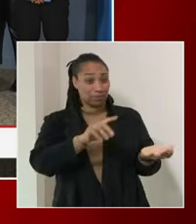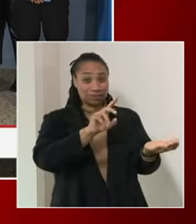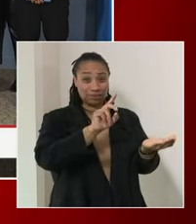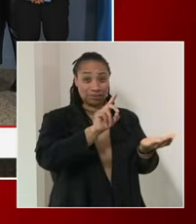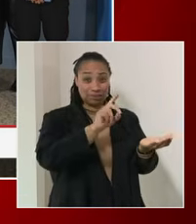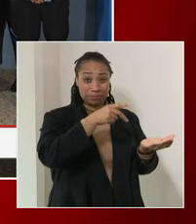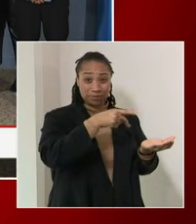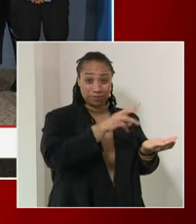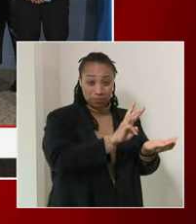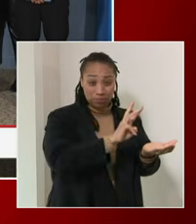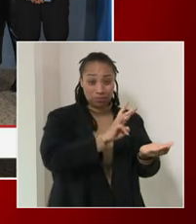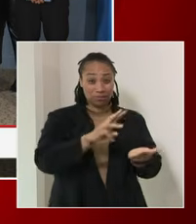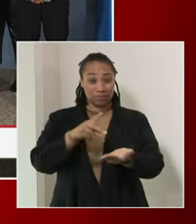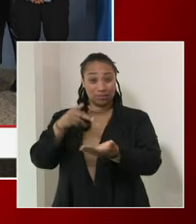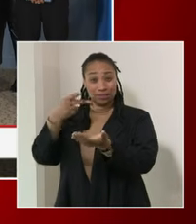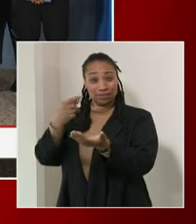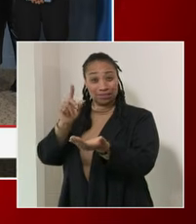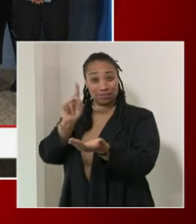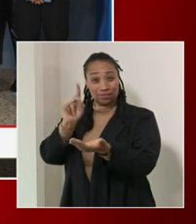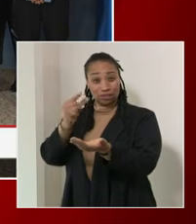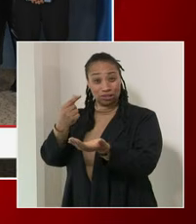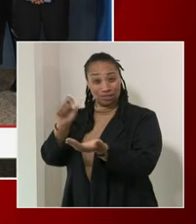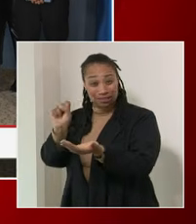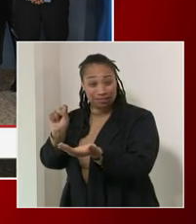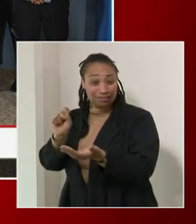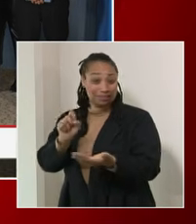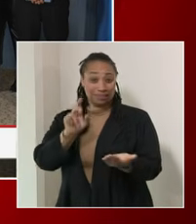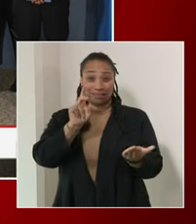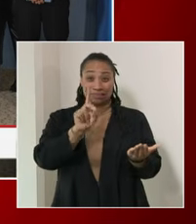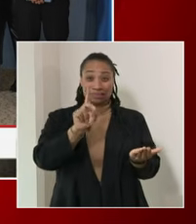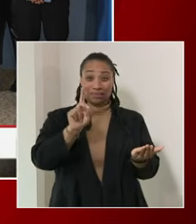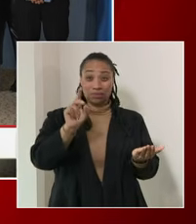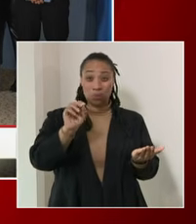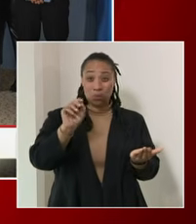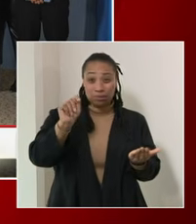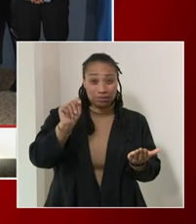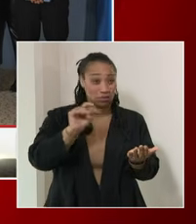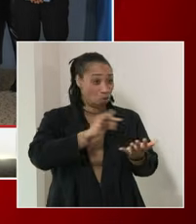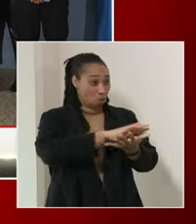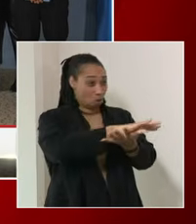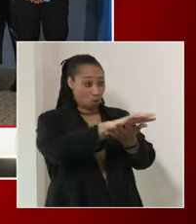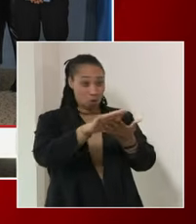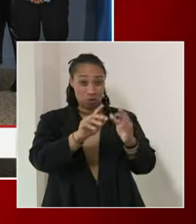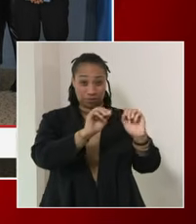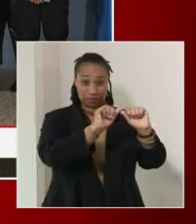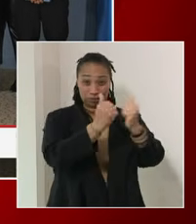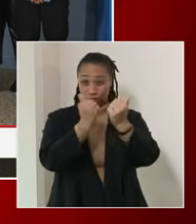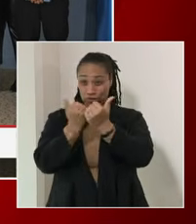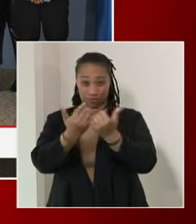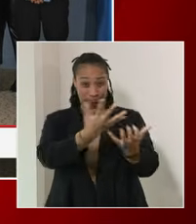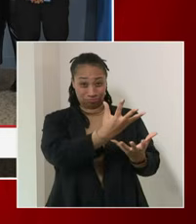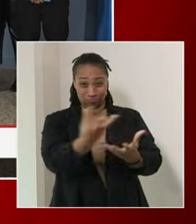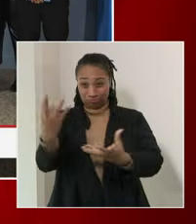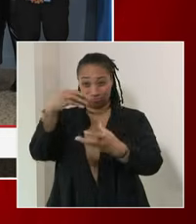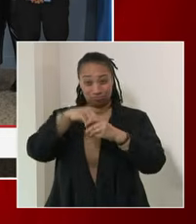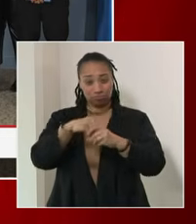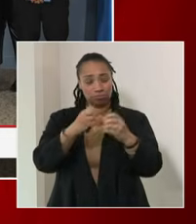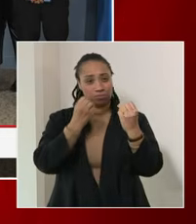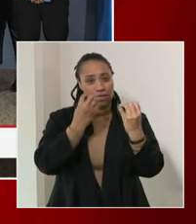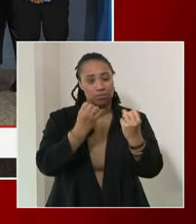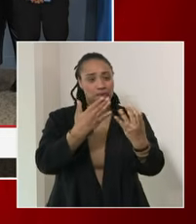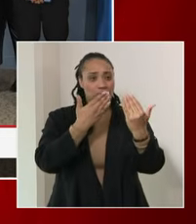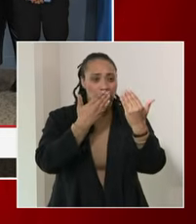so many of our operational units within the government. So I want to say thank you to them